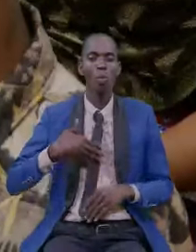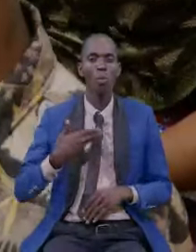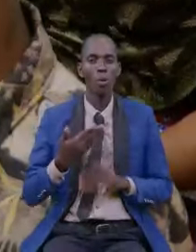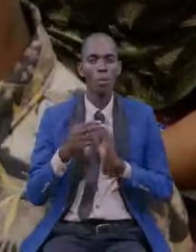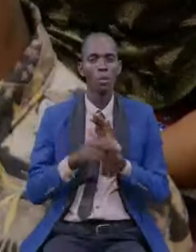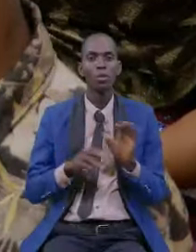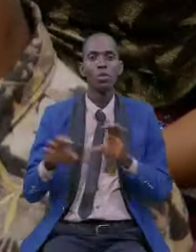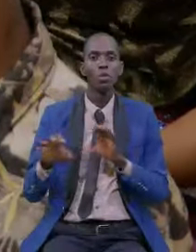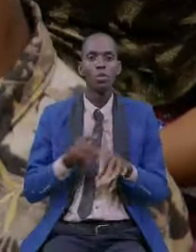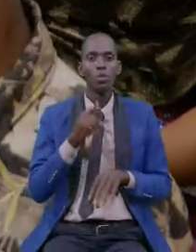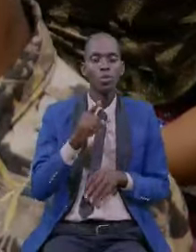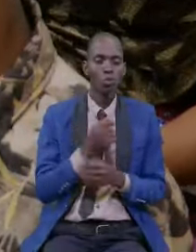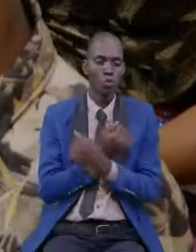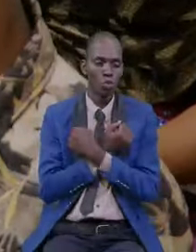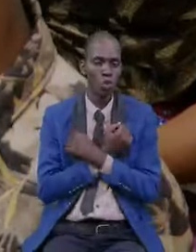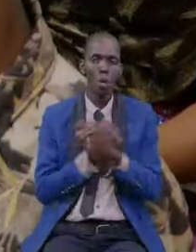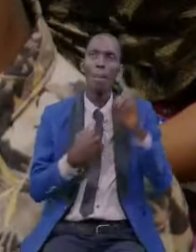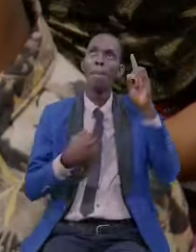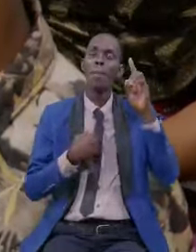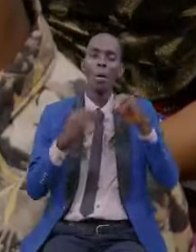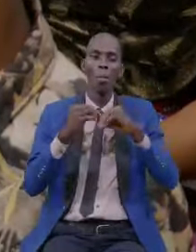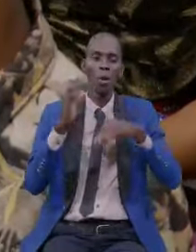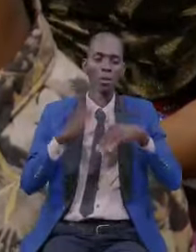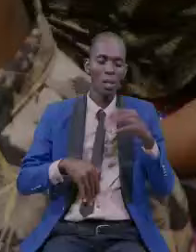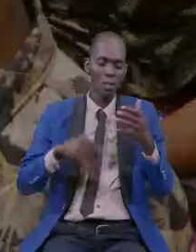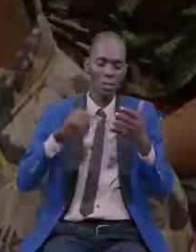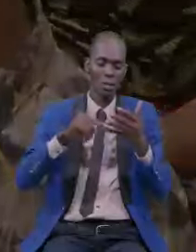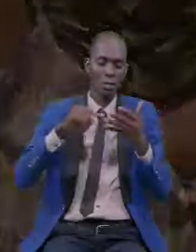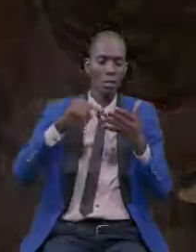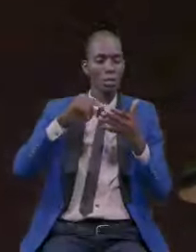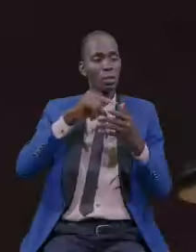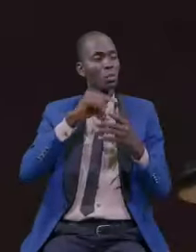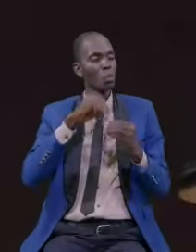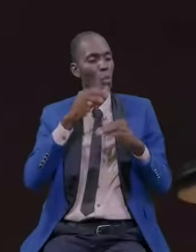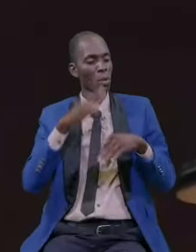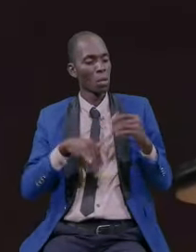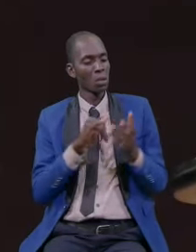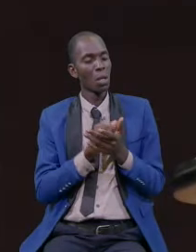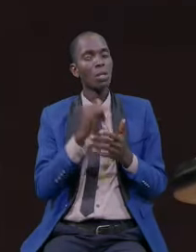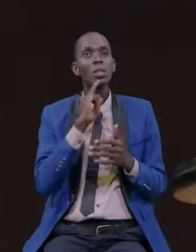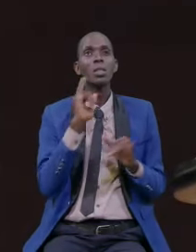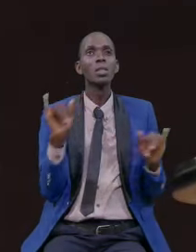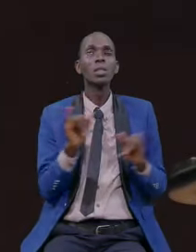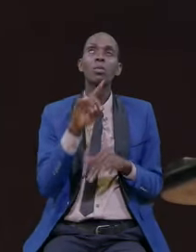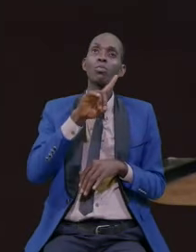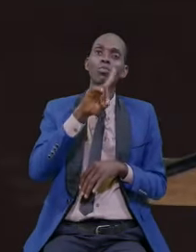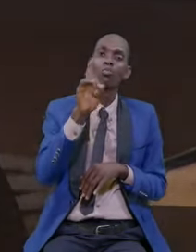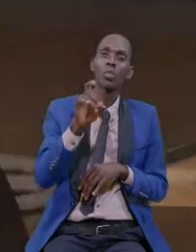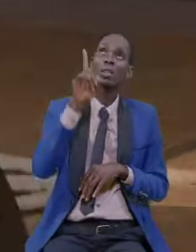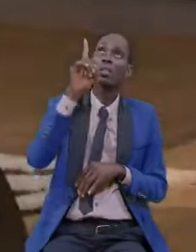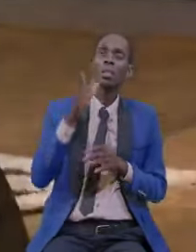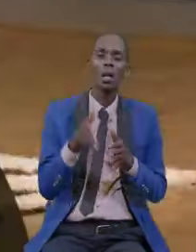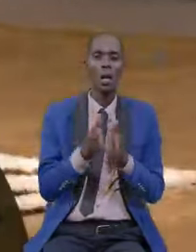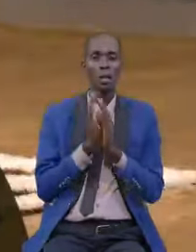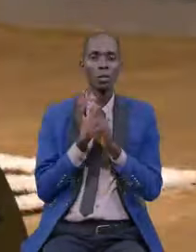more than this, more than this, more than that? That the question is still asking today. And when our hearts